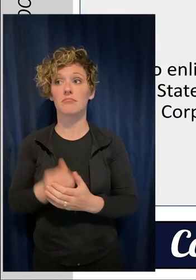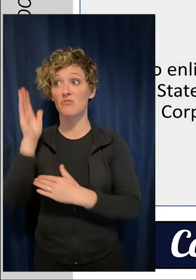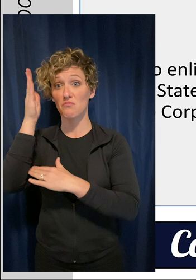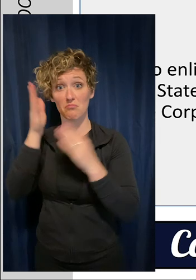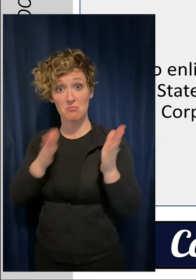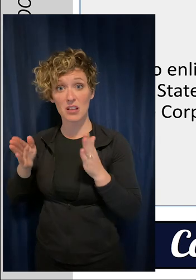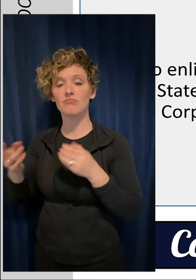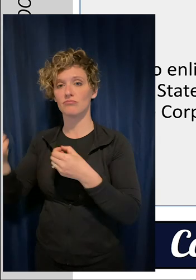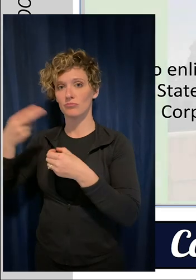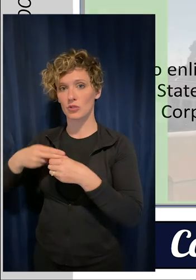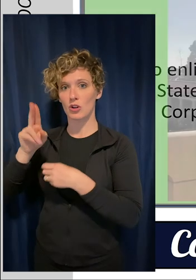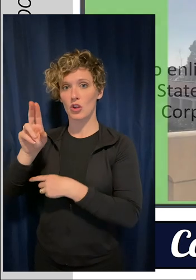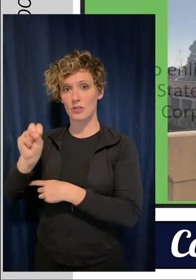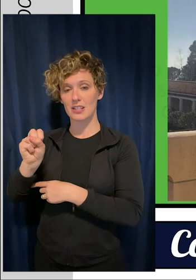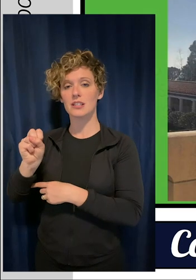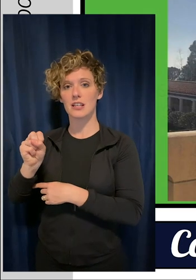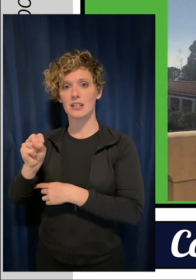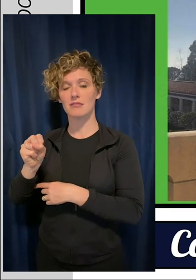Marine Corps.